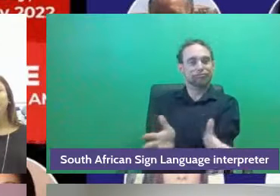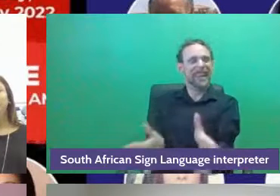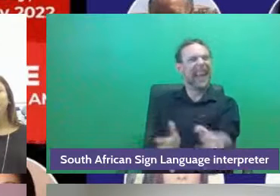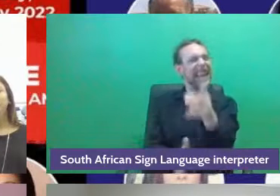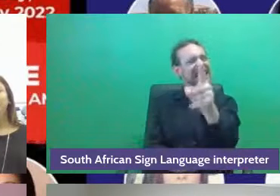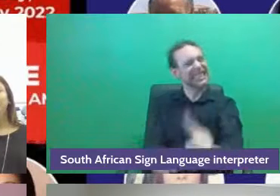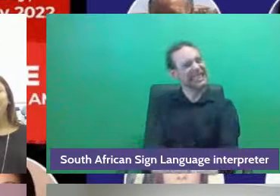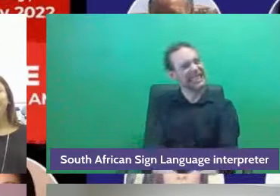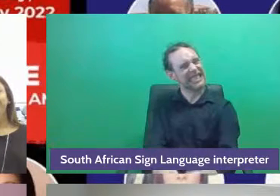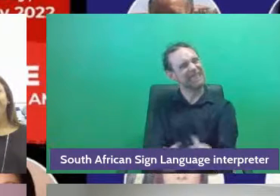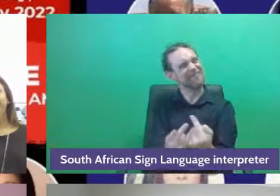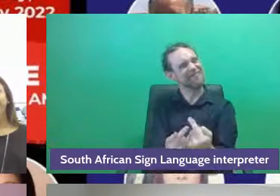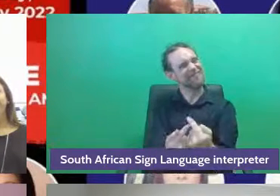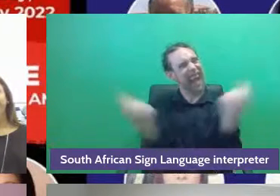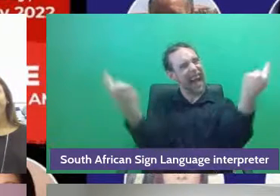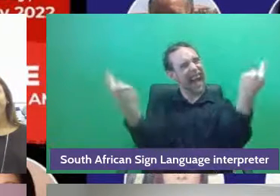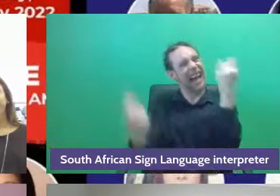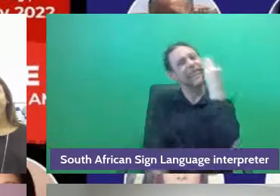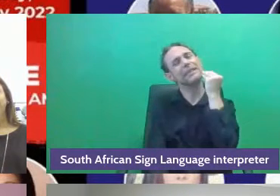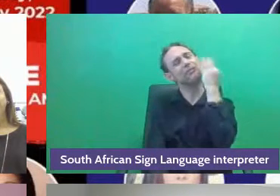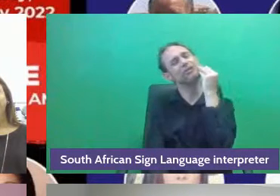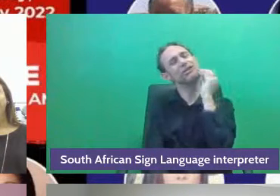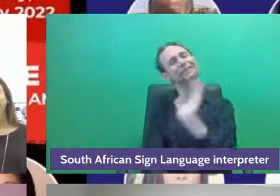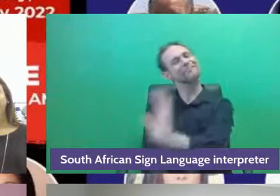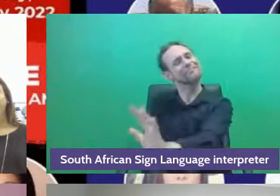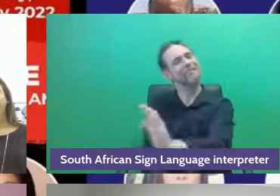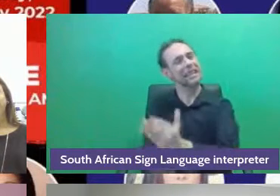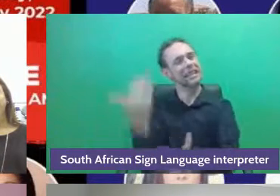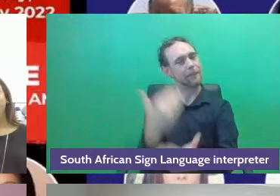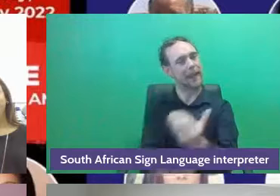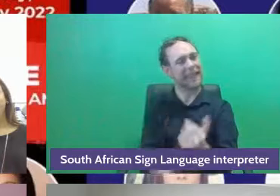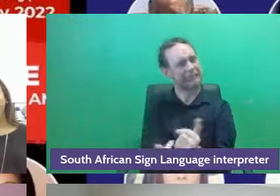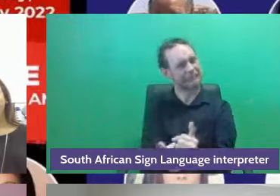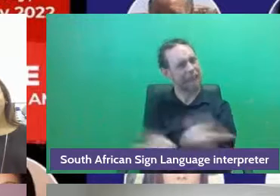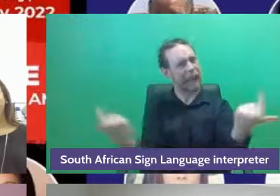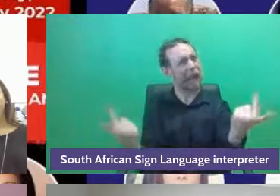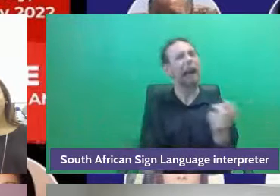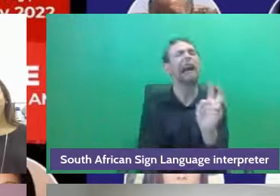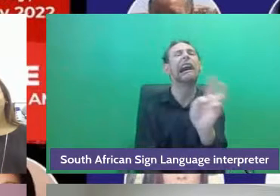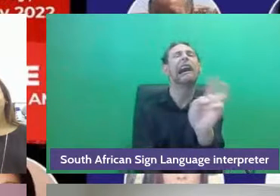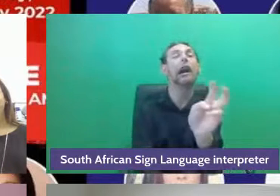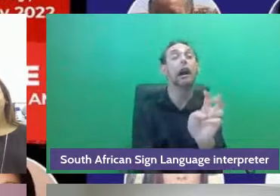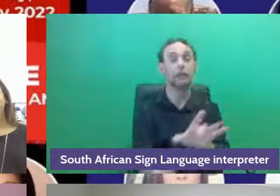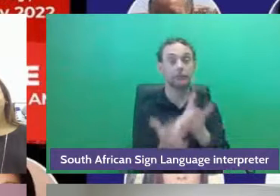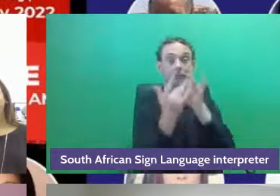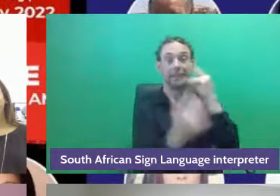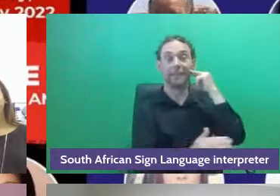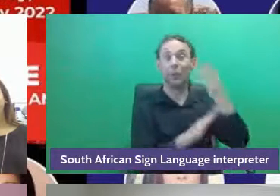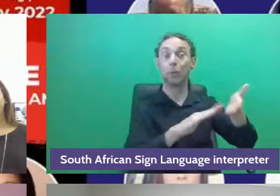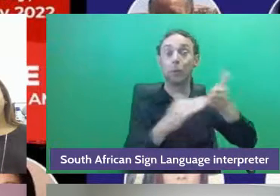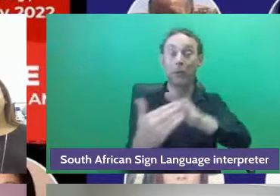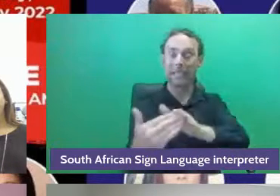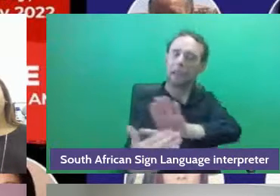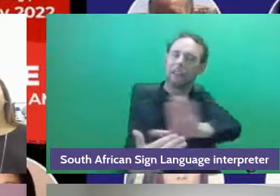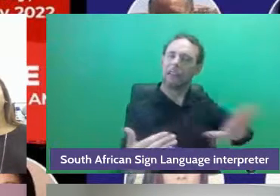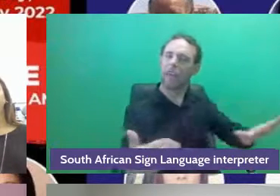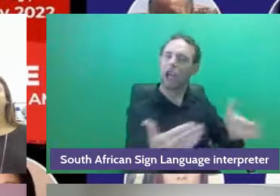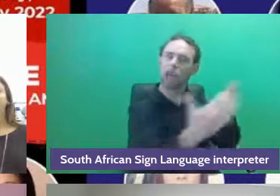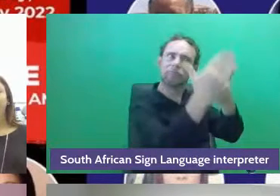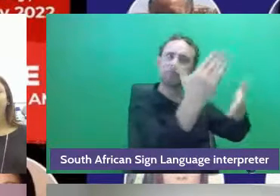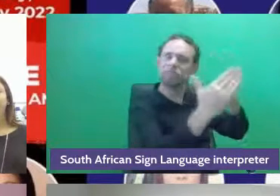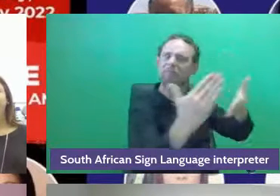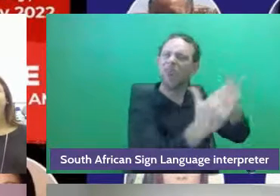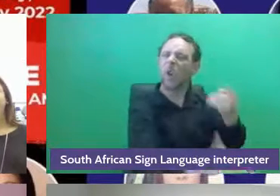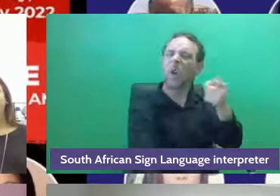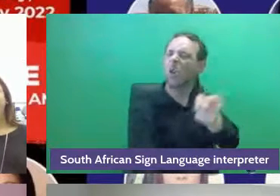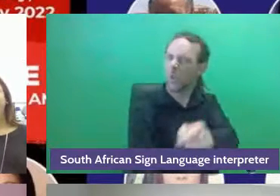experiences that people with disabilities, in specific the deaf community, face in terms of gender-based